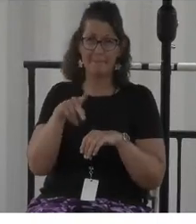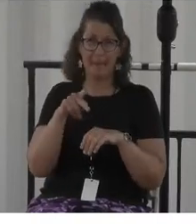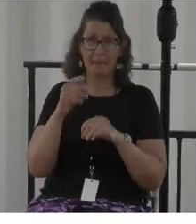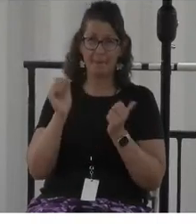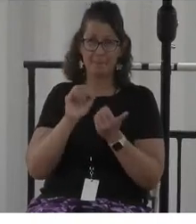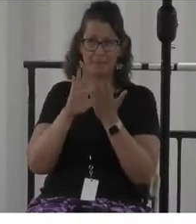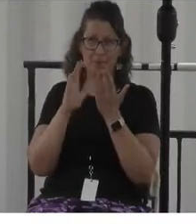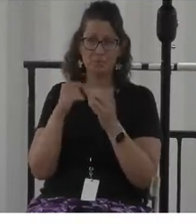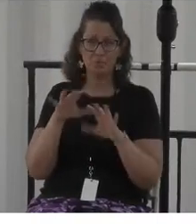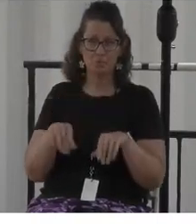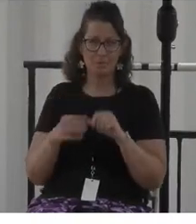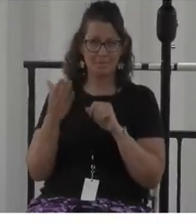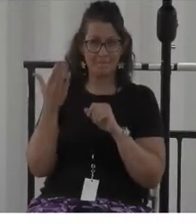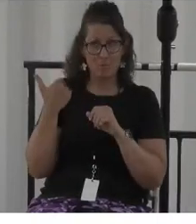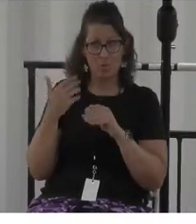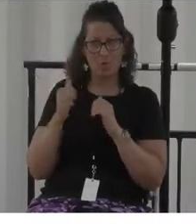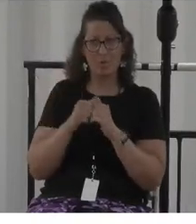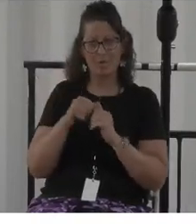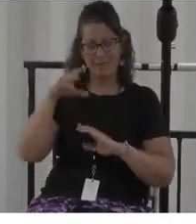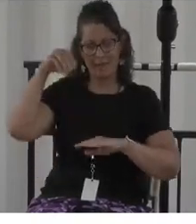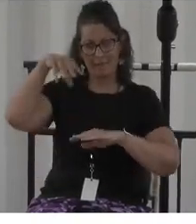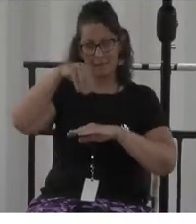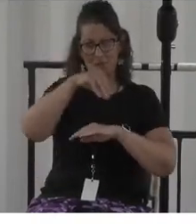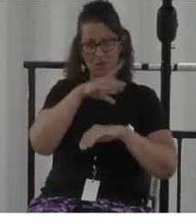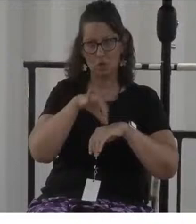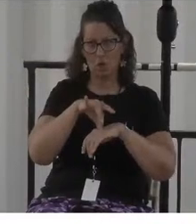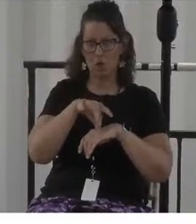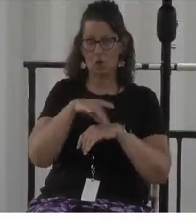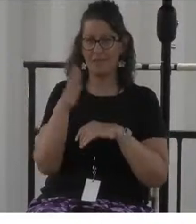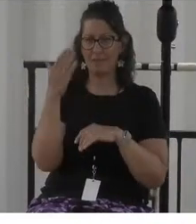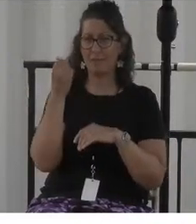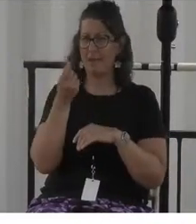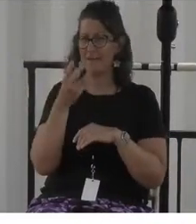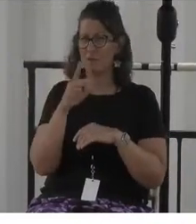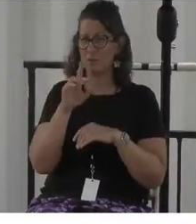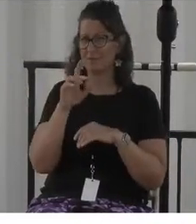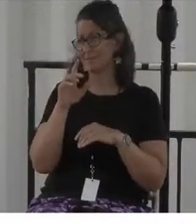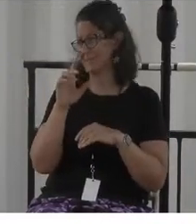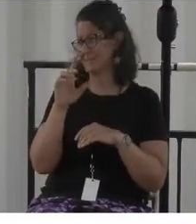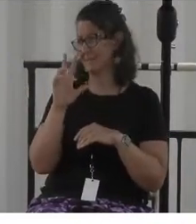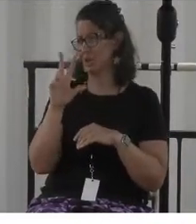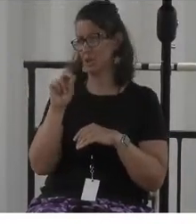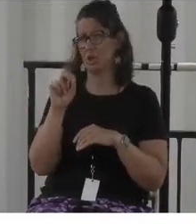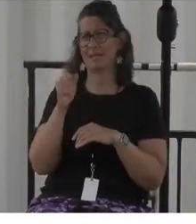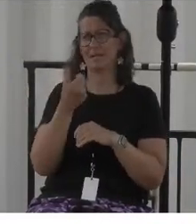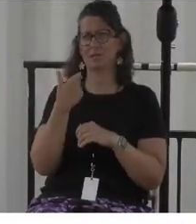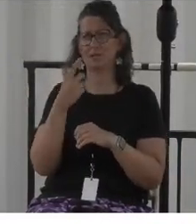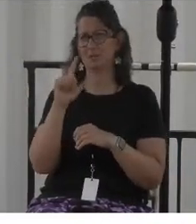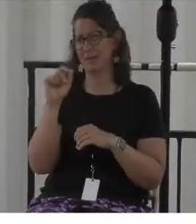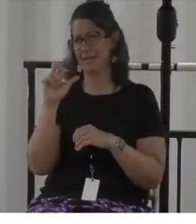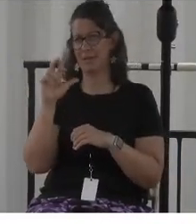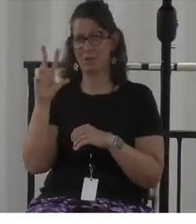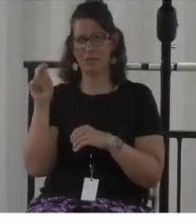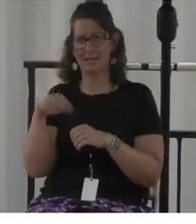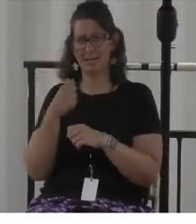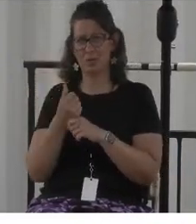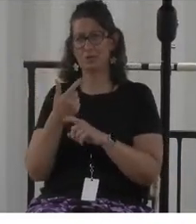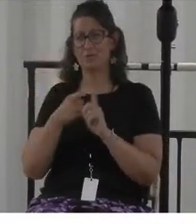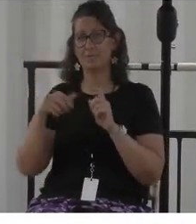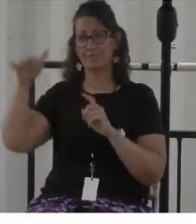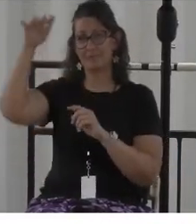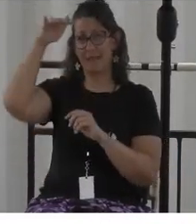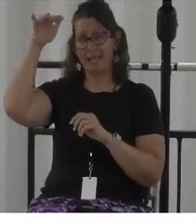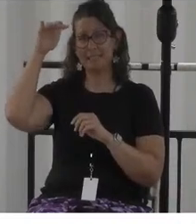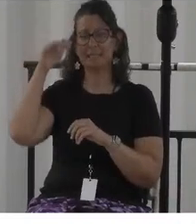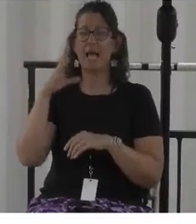we've had before when we've been doing imaging of Earth for the last few decades from space, as well as just having data there